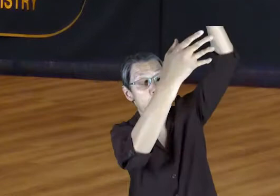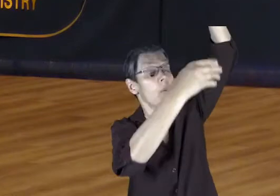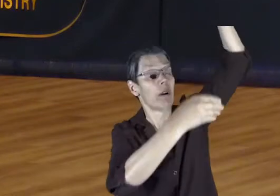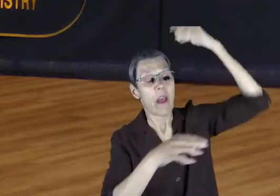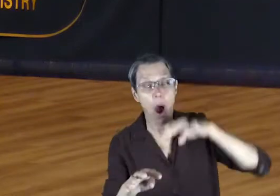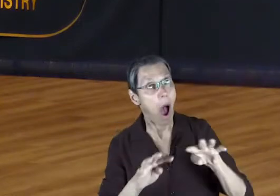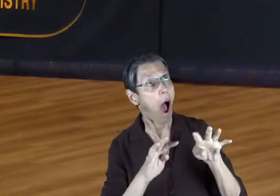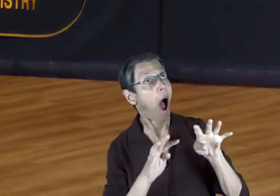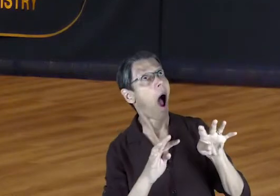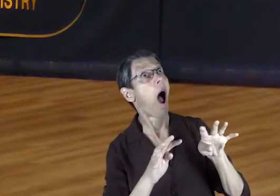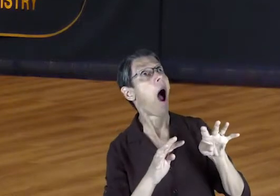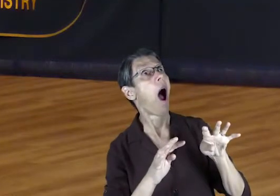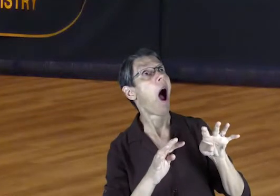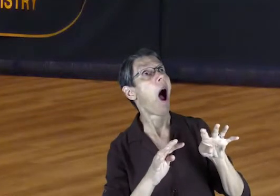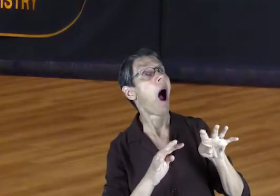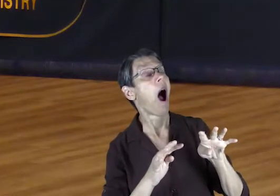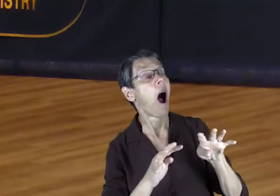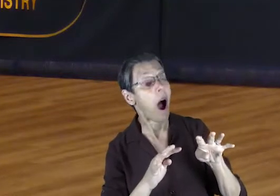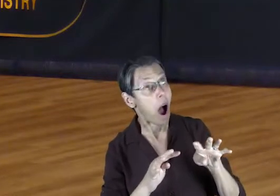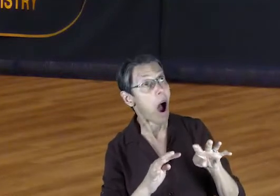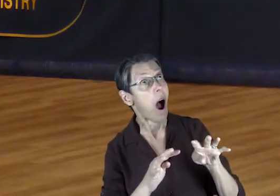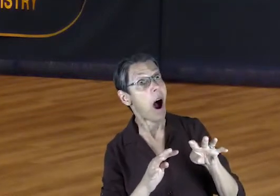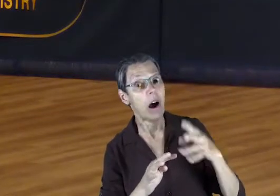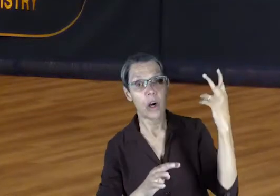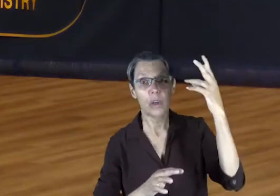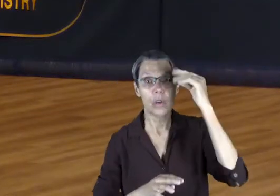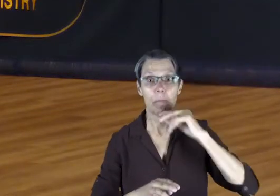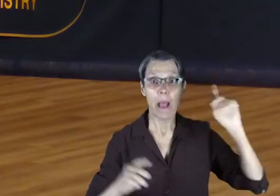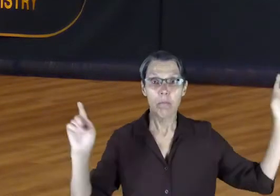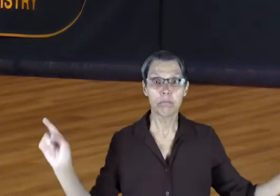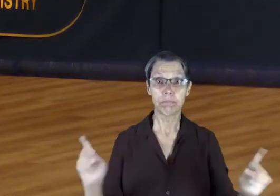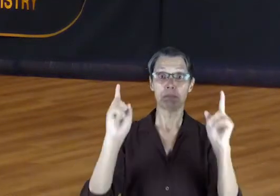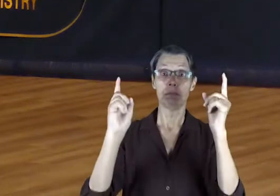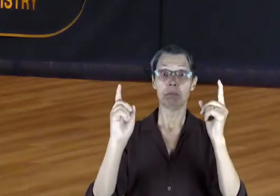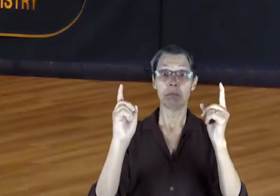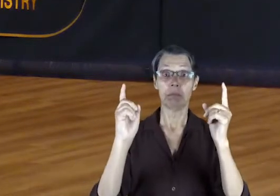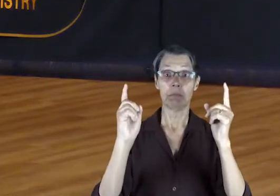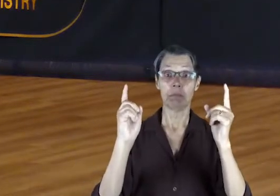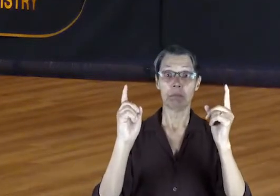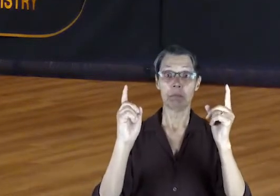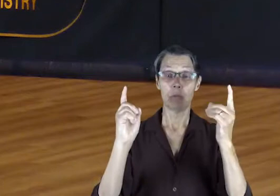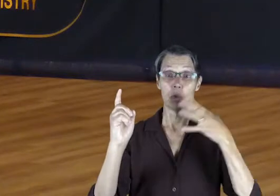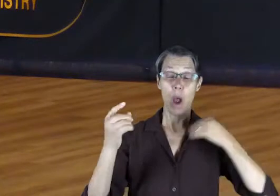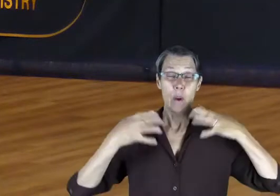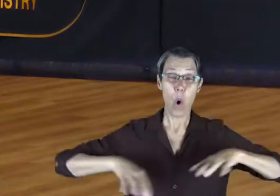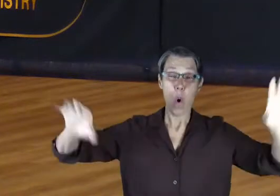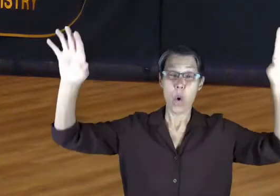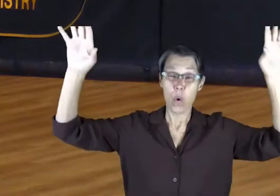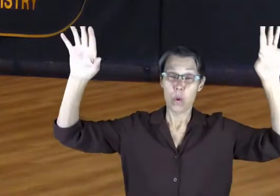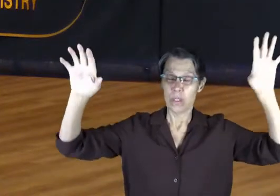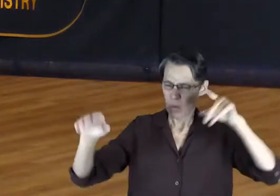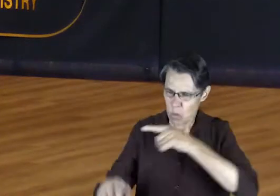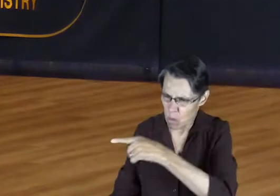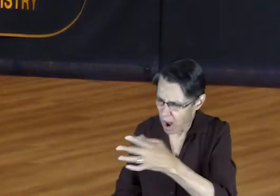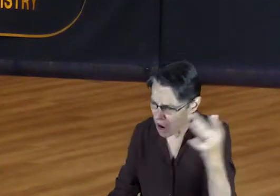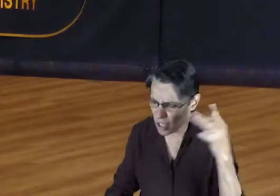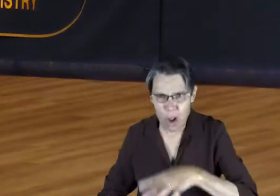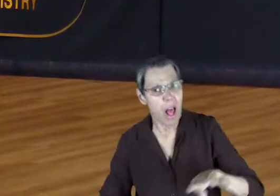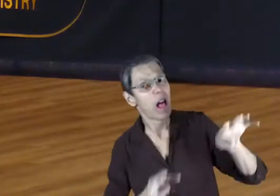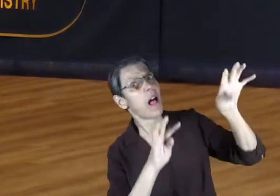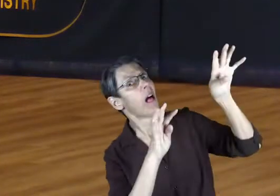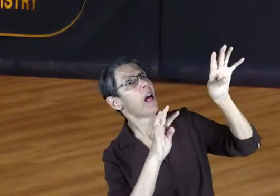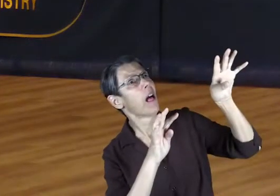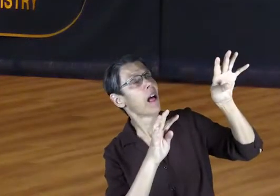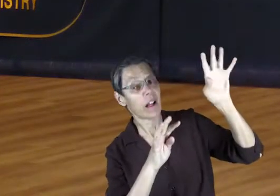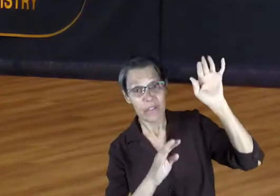While he was going and they were gazing up toward heaven, suddenly two men in white robes stood by them. They said, "Men of Galilee, why do you